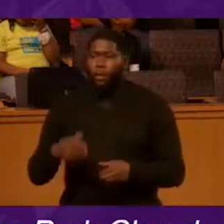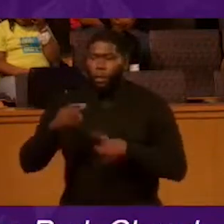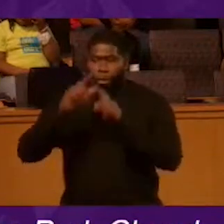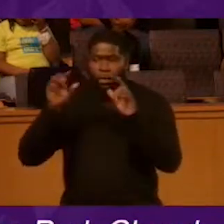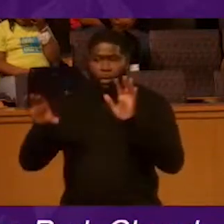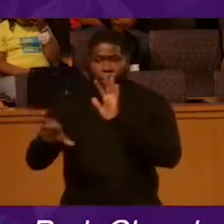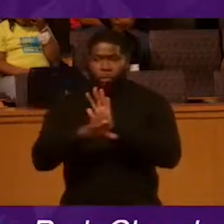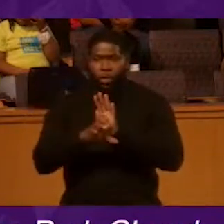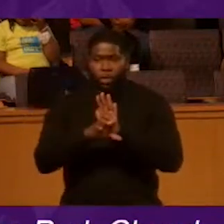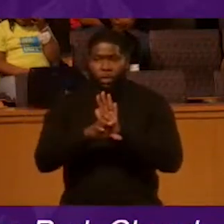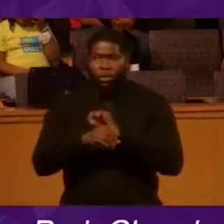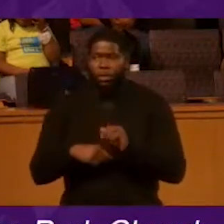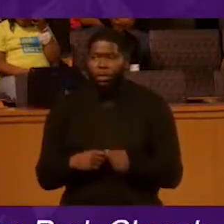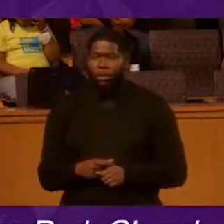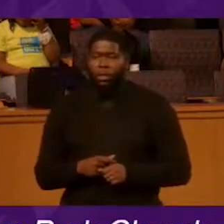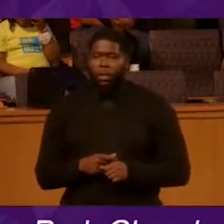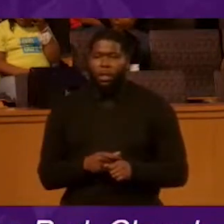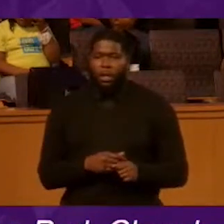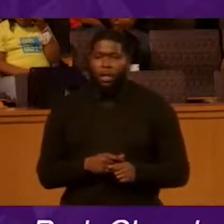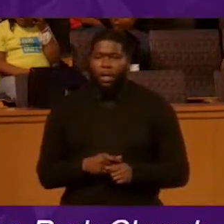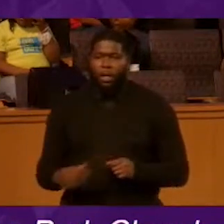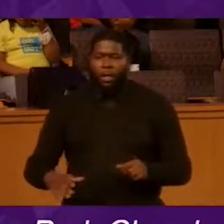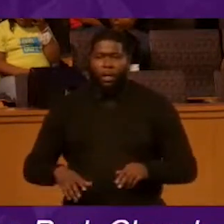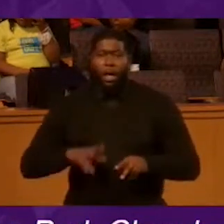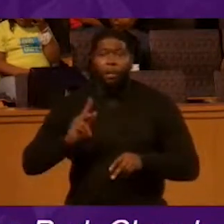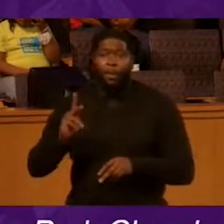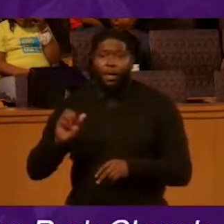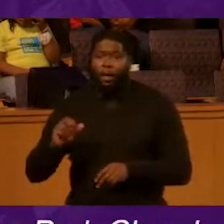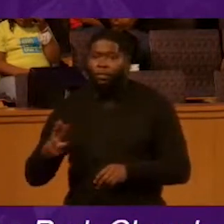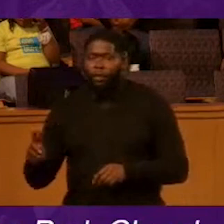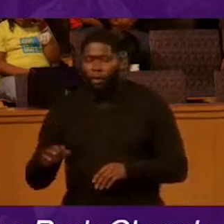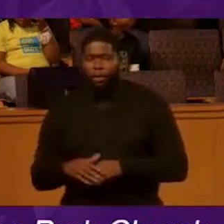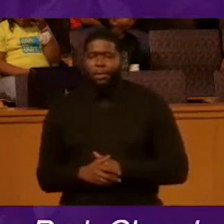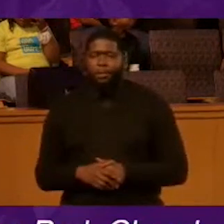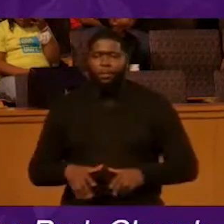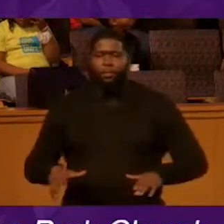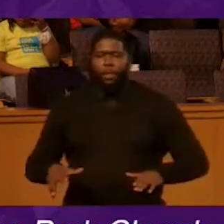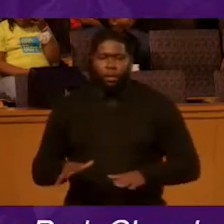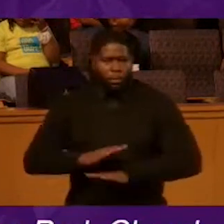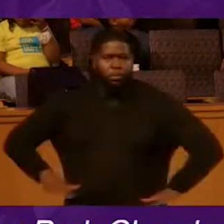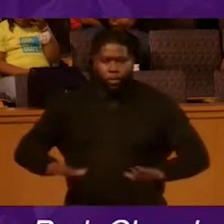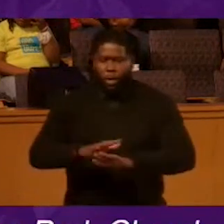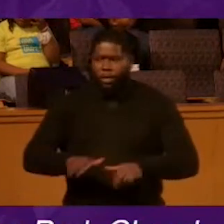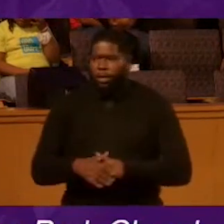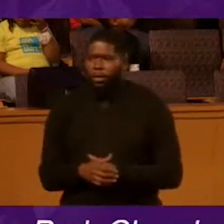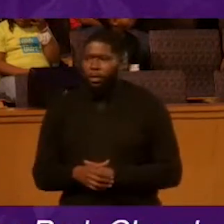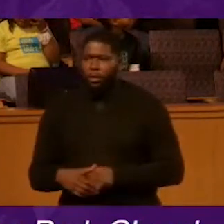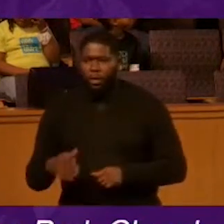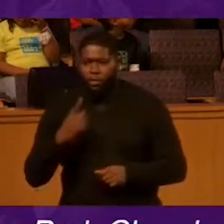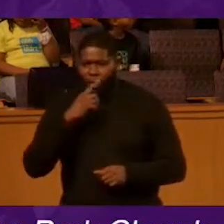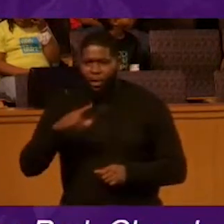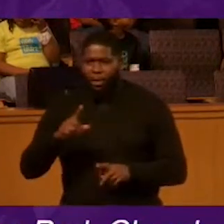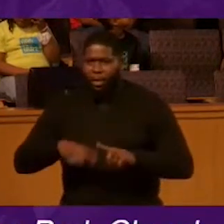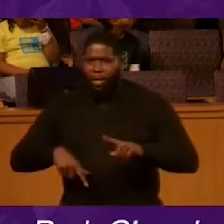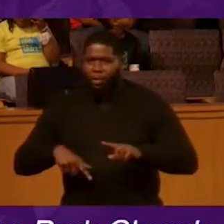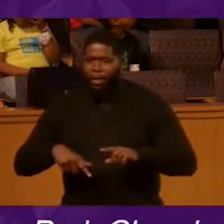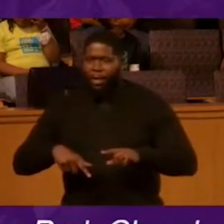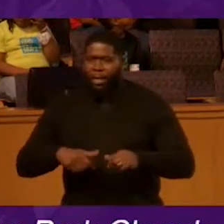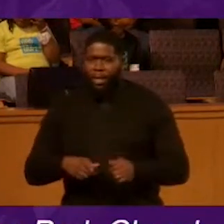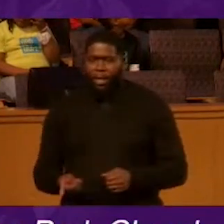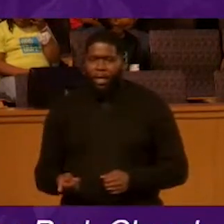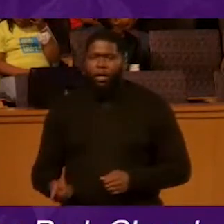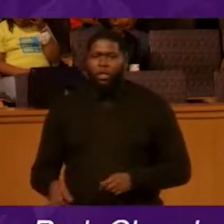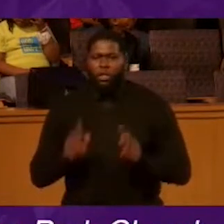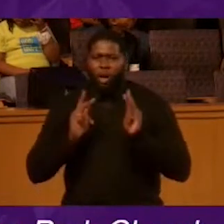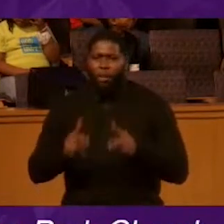of our photo booths that will be at our Bates Ford Road campus. But if you can't be there, there's still an opportunity